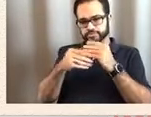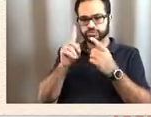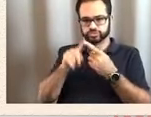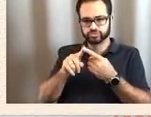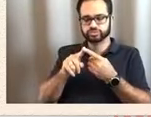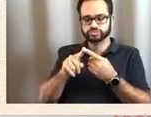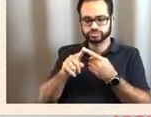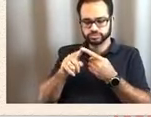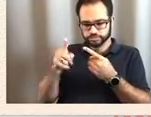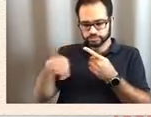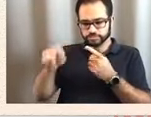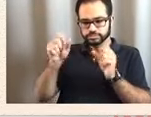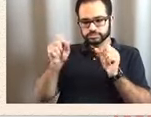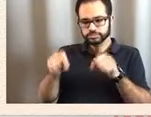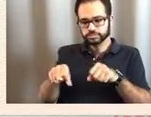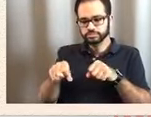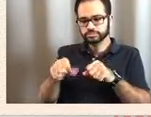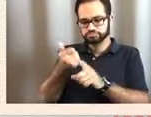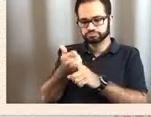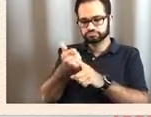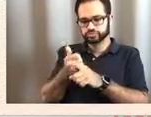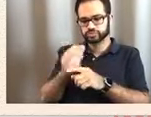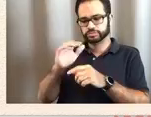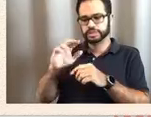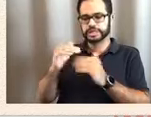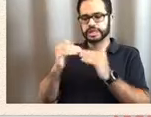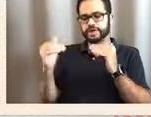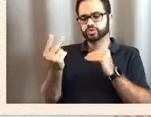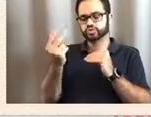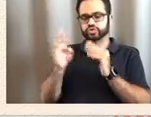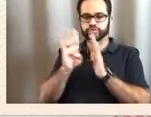can conduct their own Level 2 background screenings.